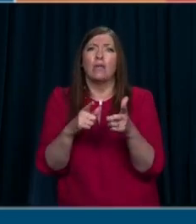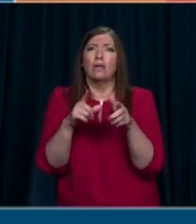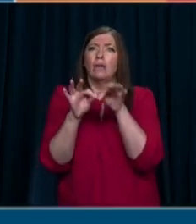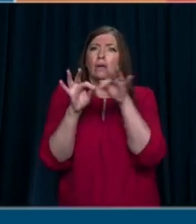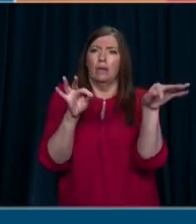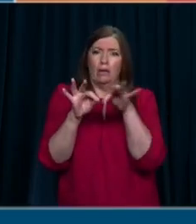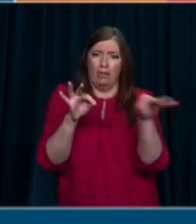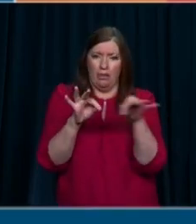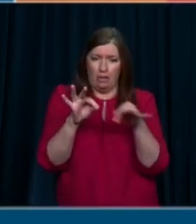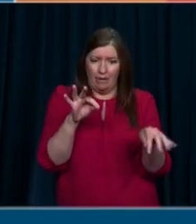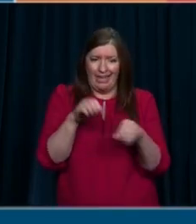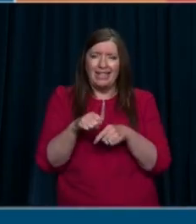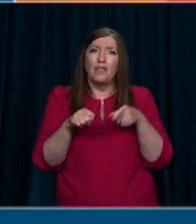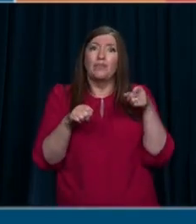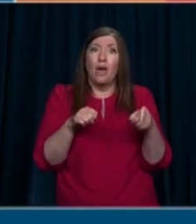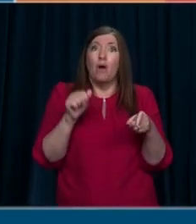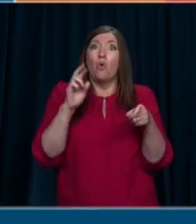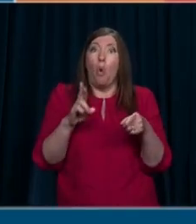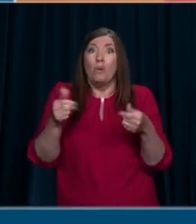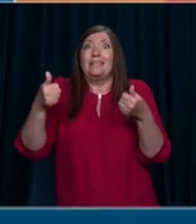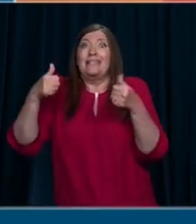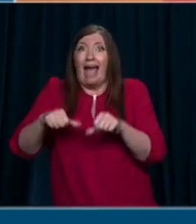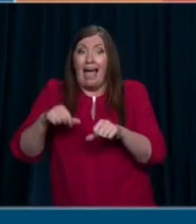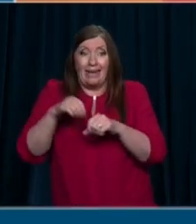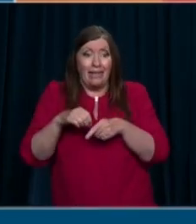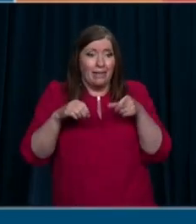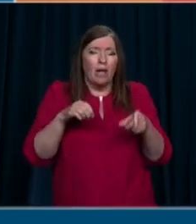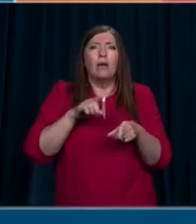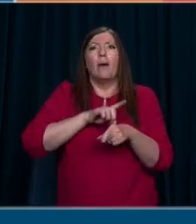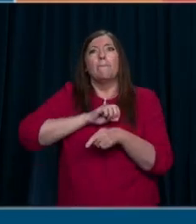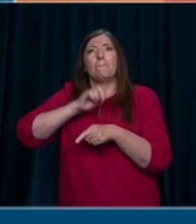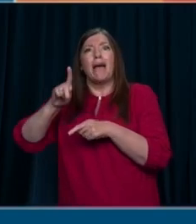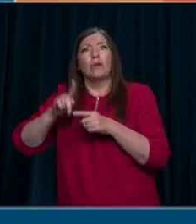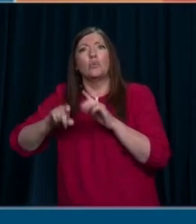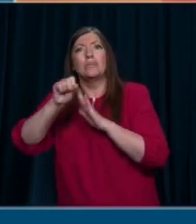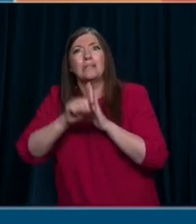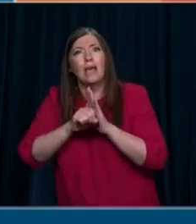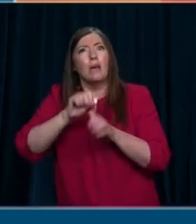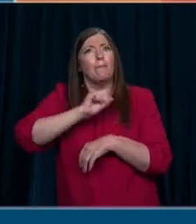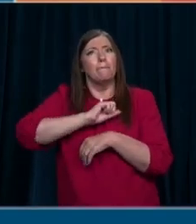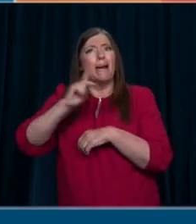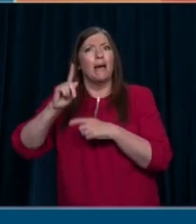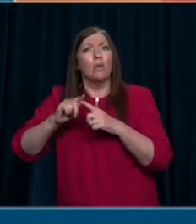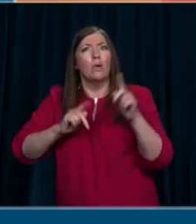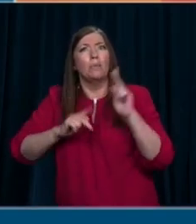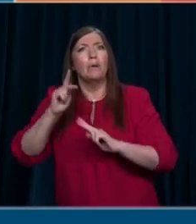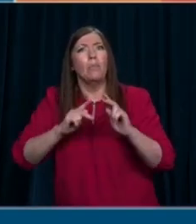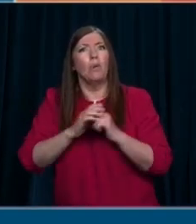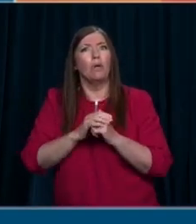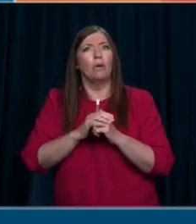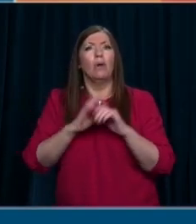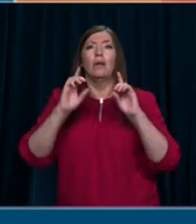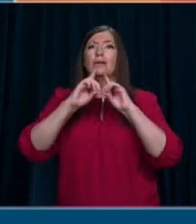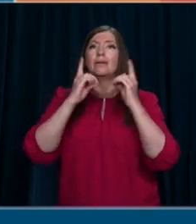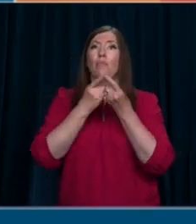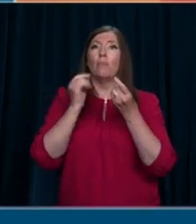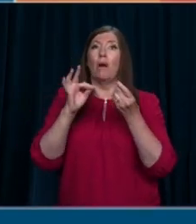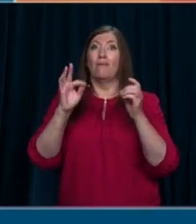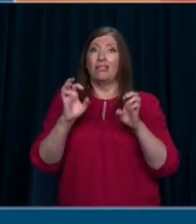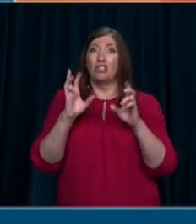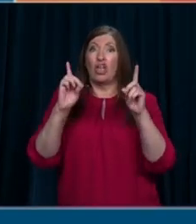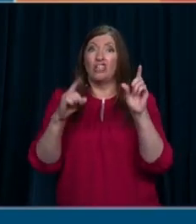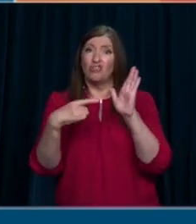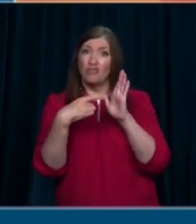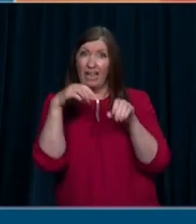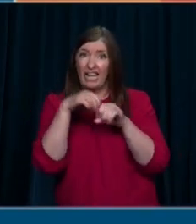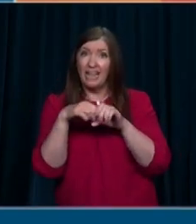denied in here reverts back to the states or the people, okay? The Department of Education is not here.